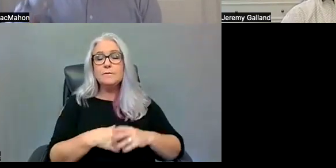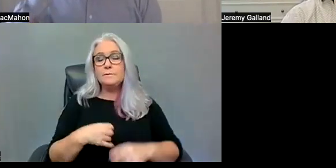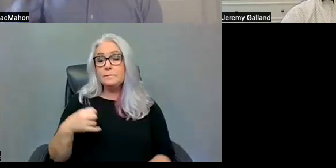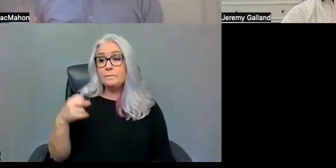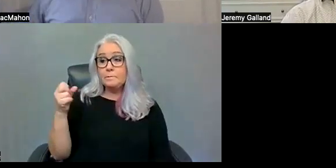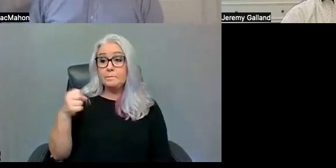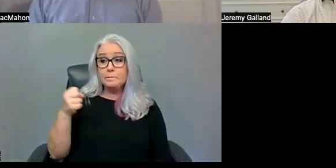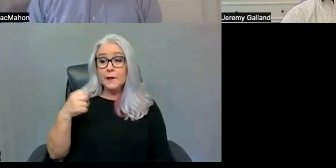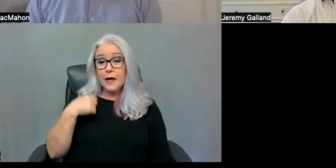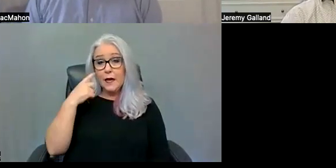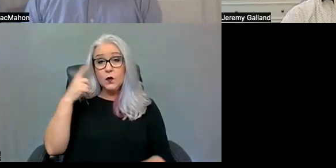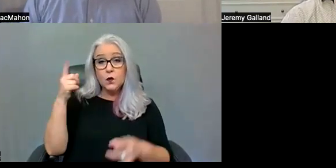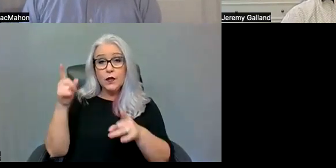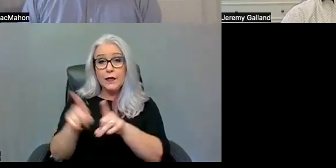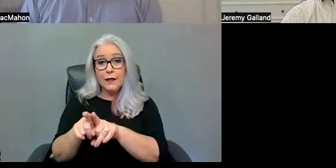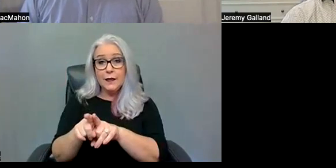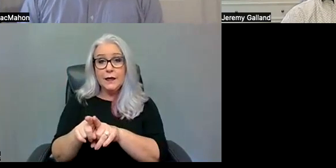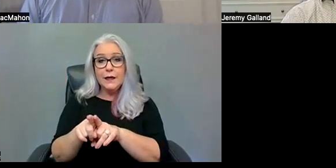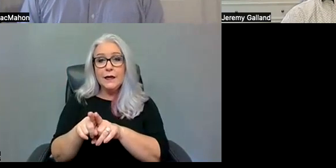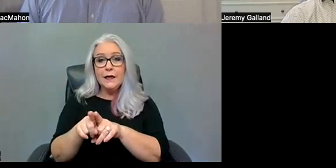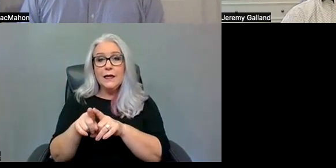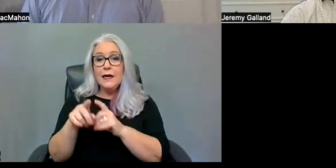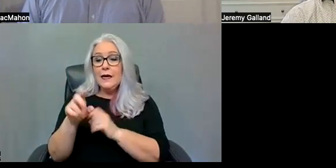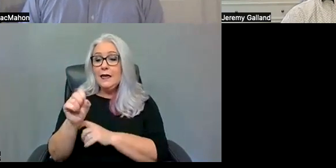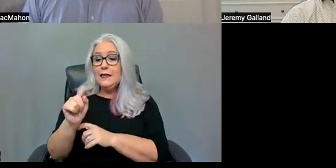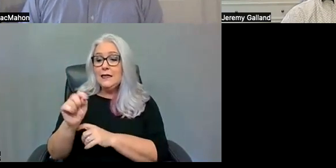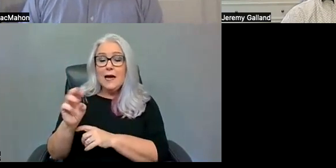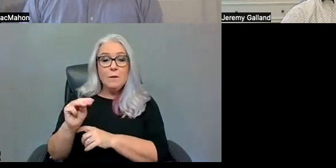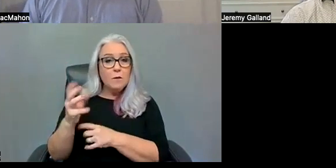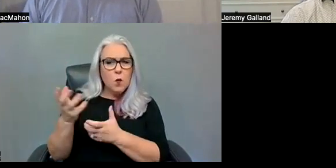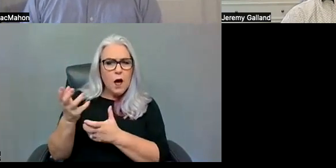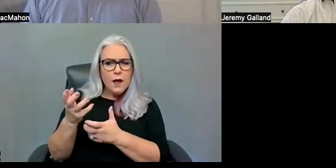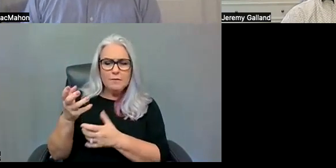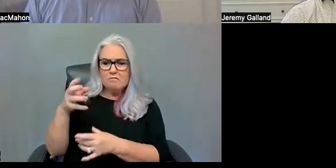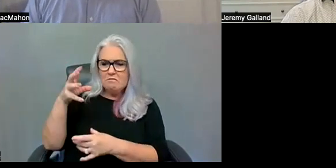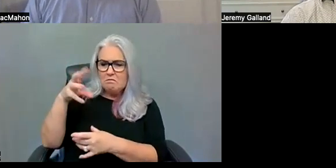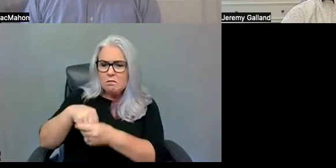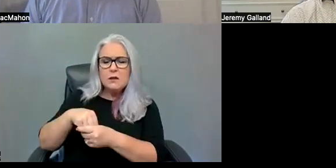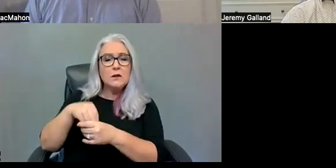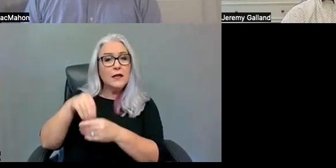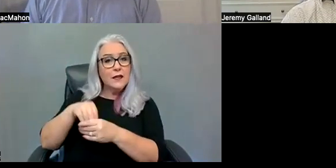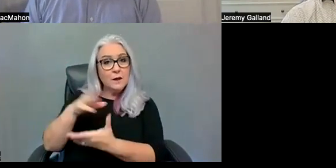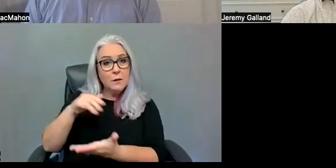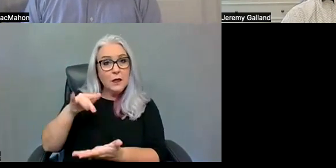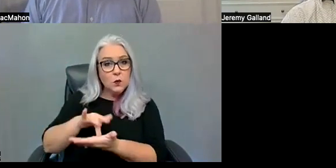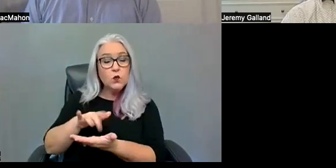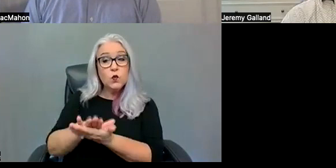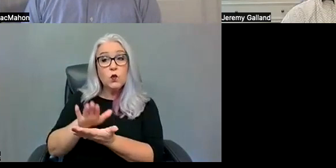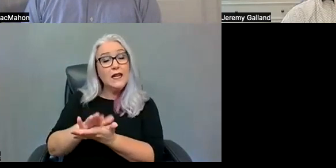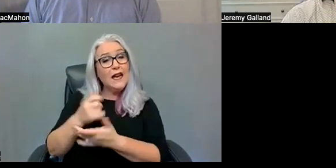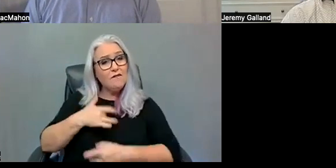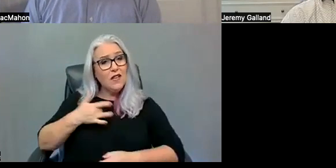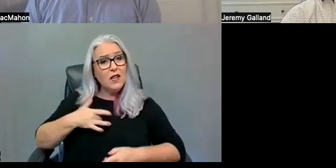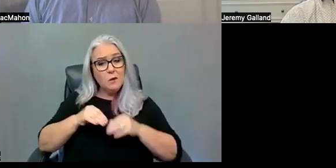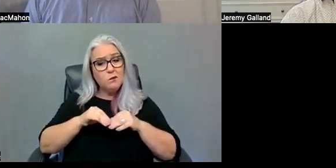the top issue stems from what's going on, what happened at the middle school, but I think that permeates throughout the district. And I think